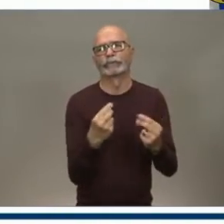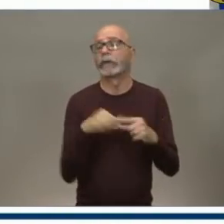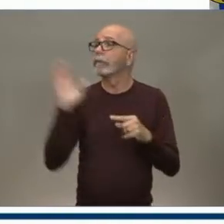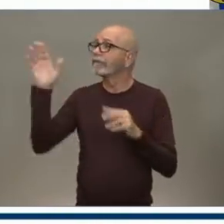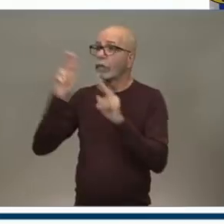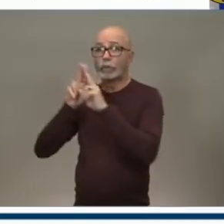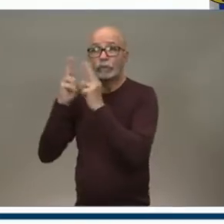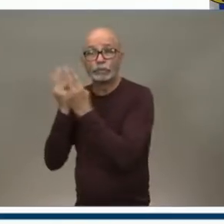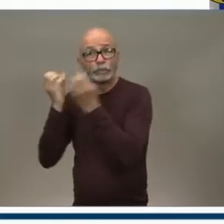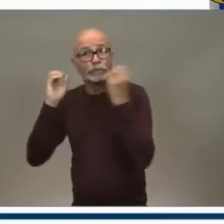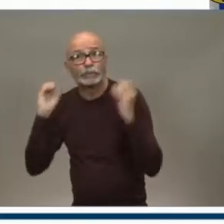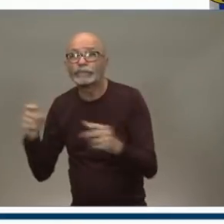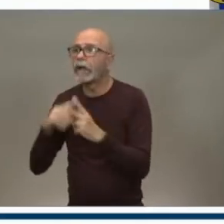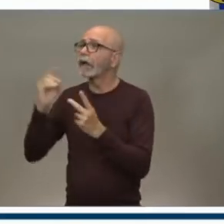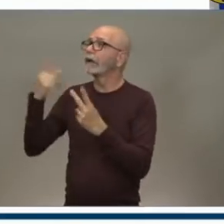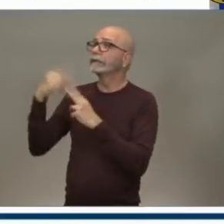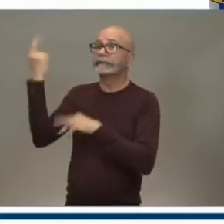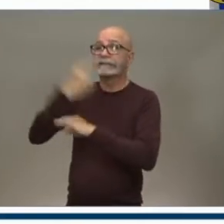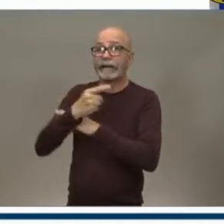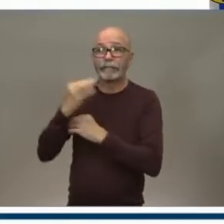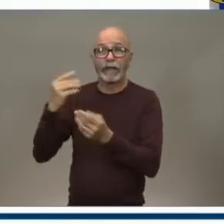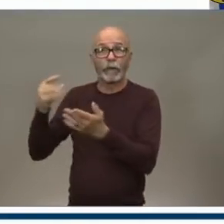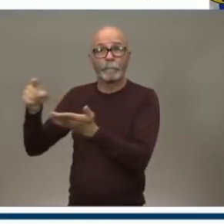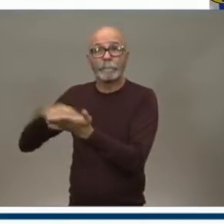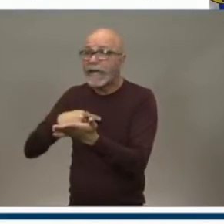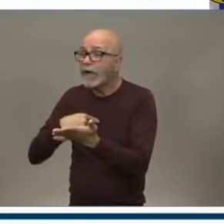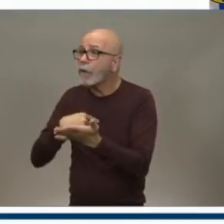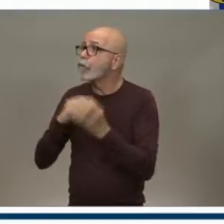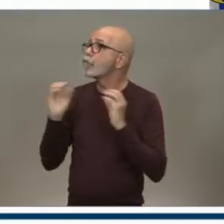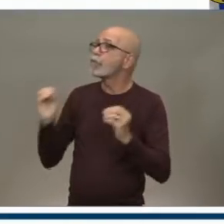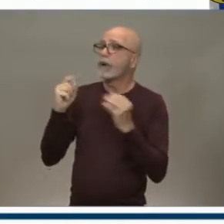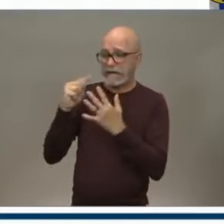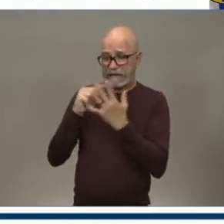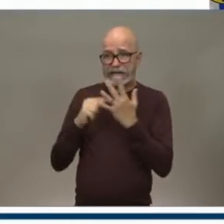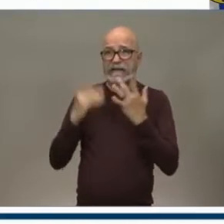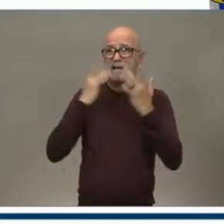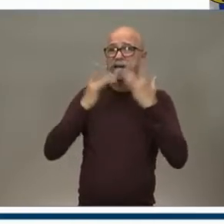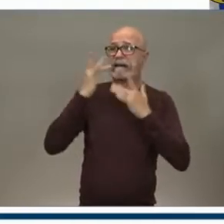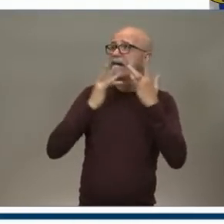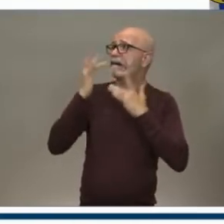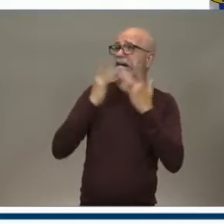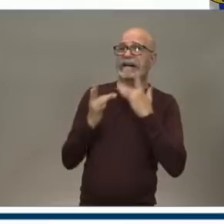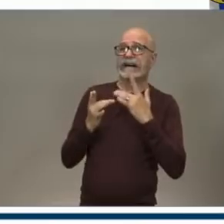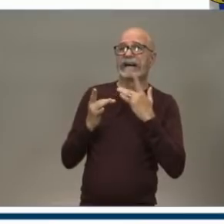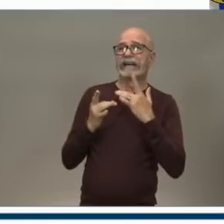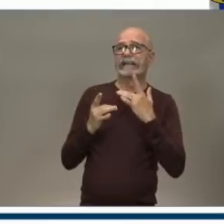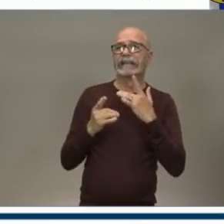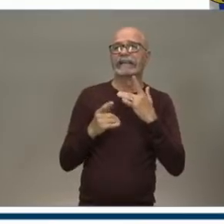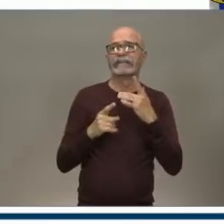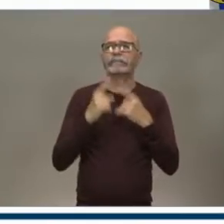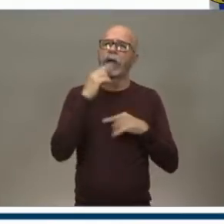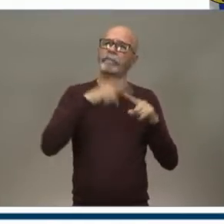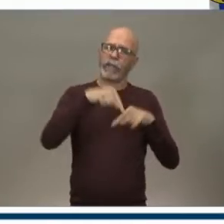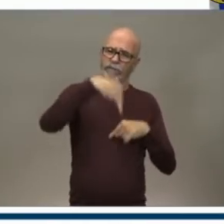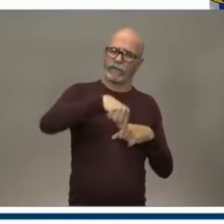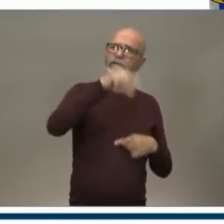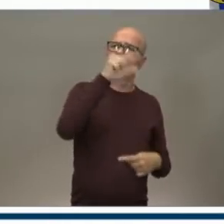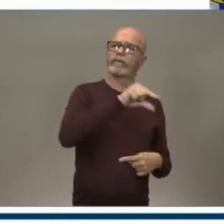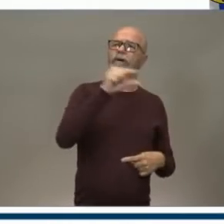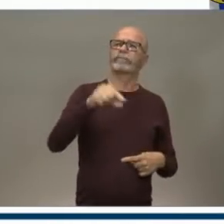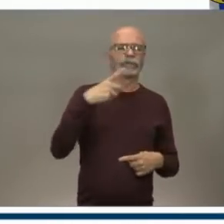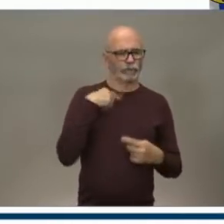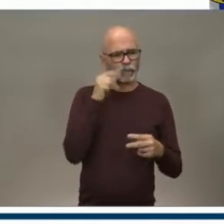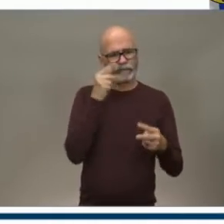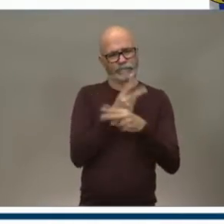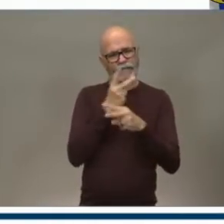at their financial expense and in some cases peril. What is your government looking at? What can your government do so that